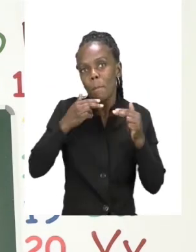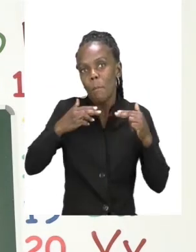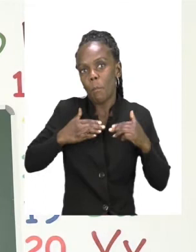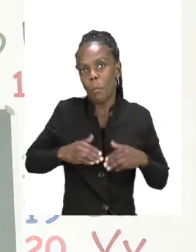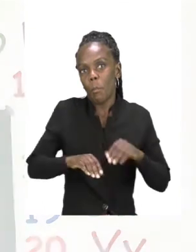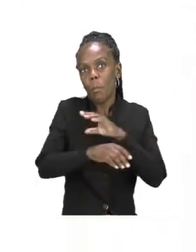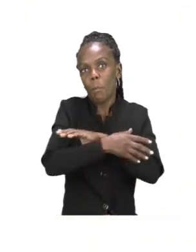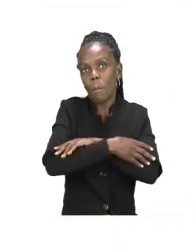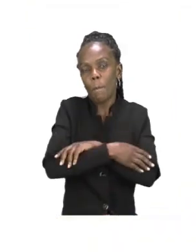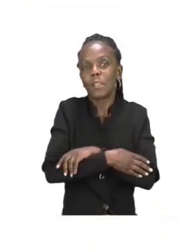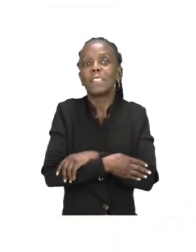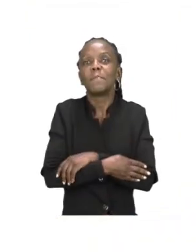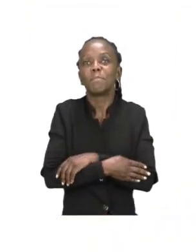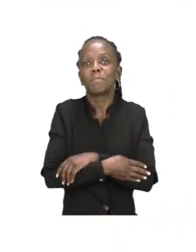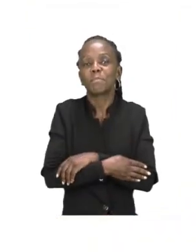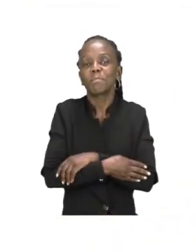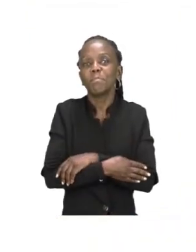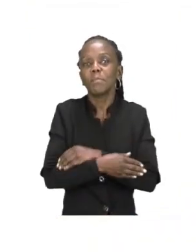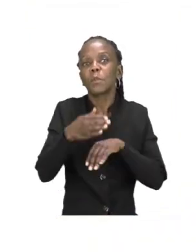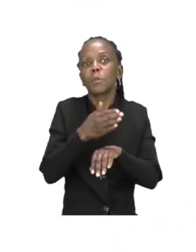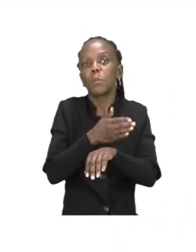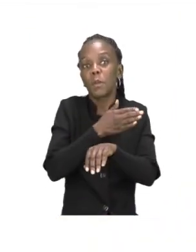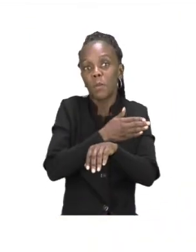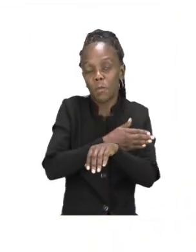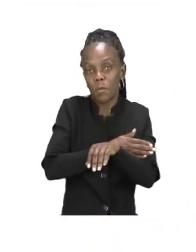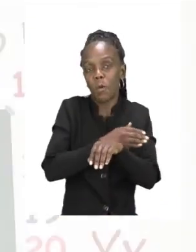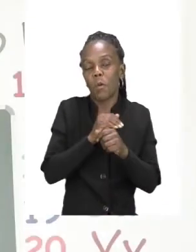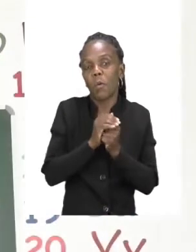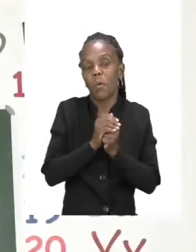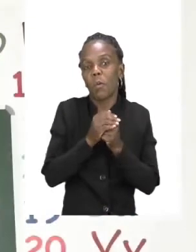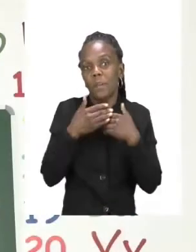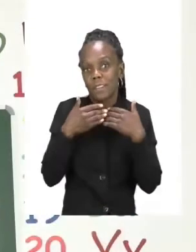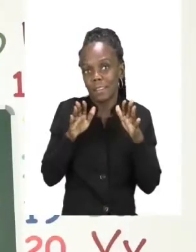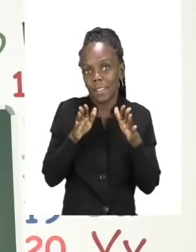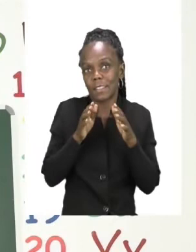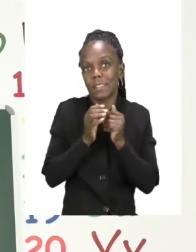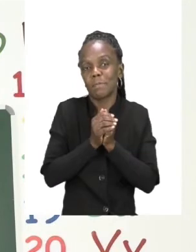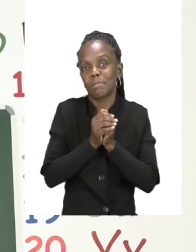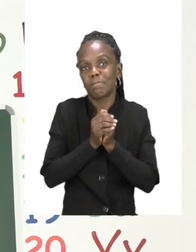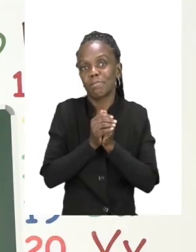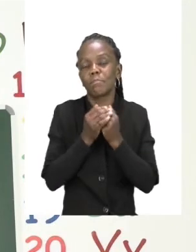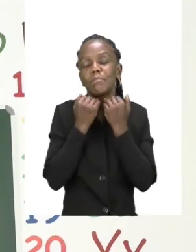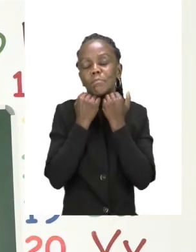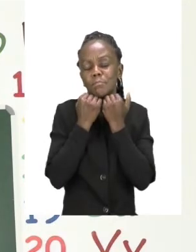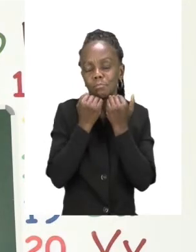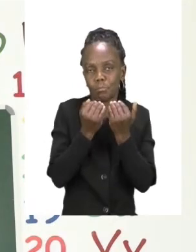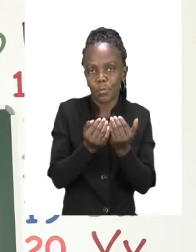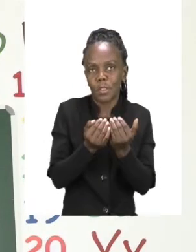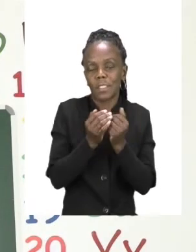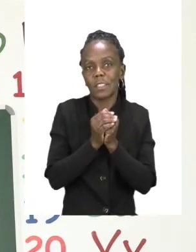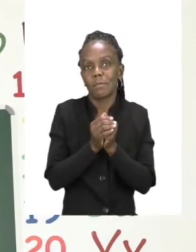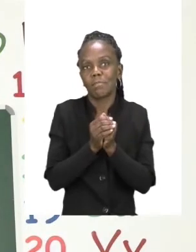Body. And before we get into any lessons, boys and girls, it's very important for us